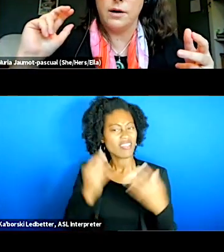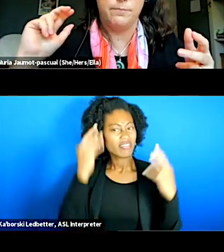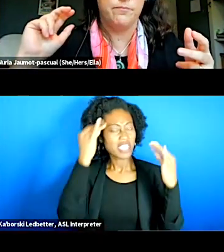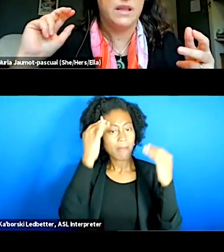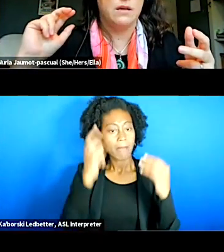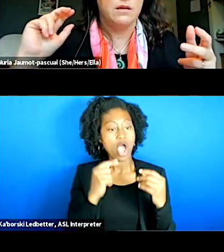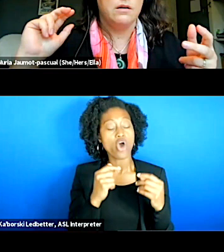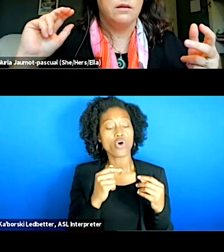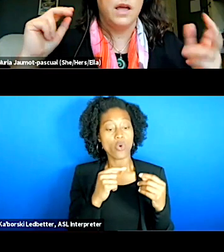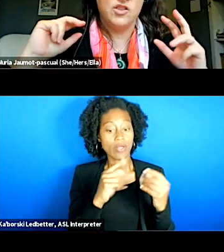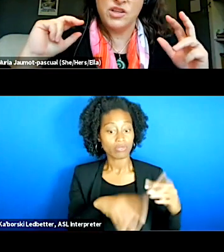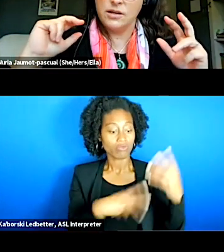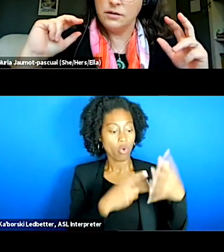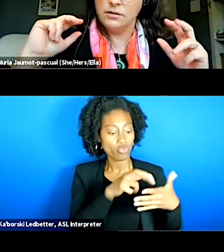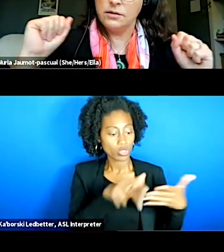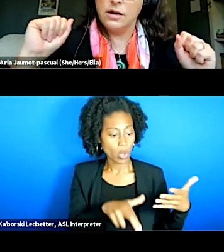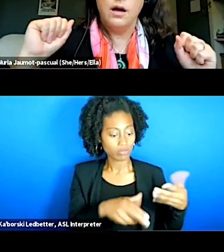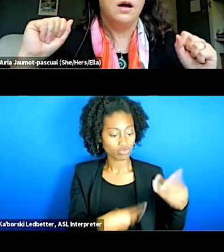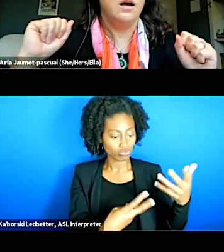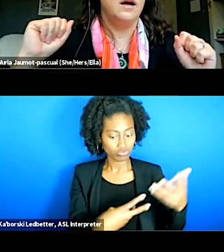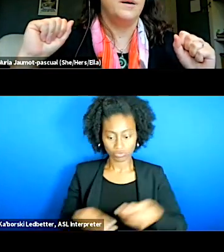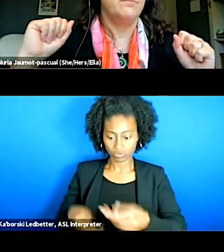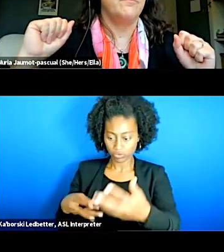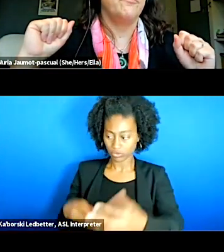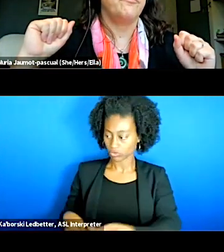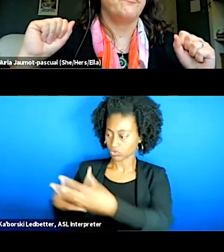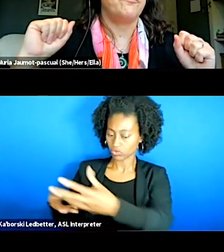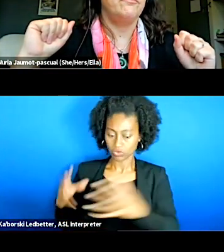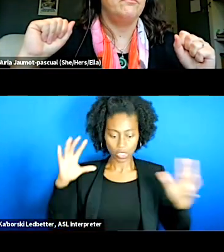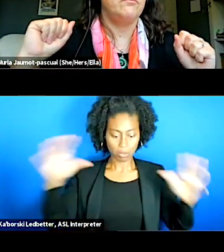different engine. And